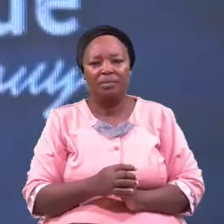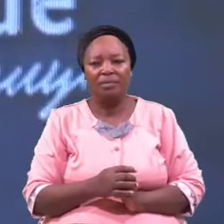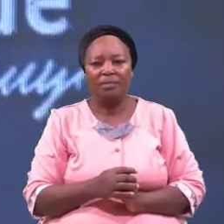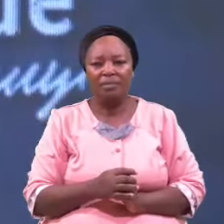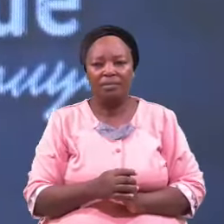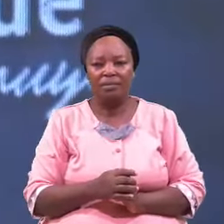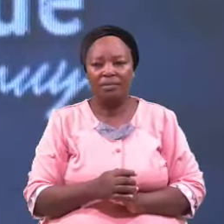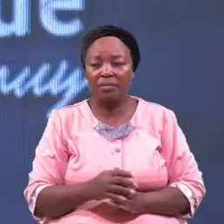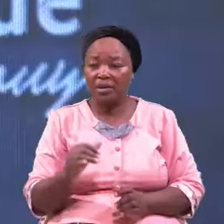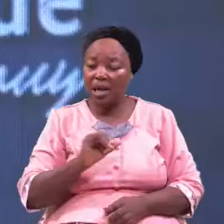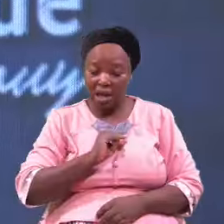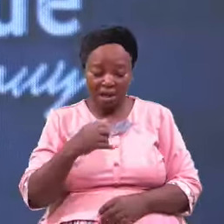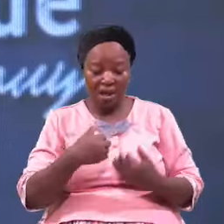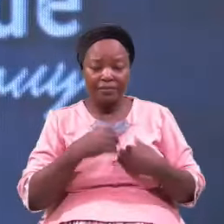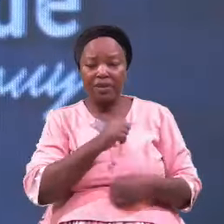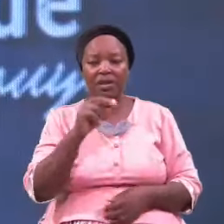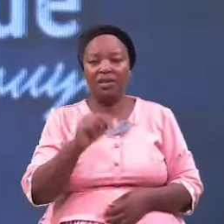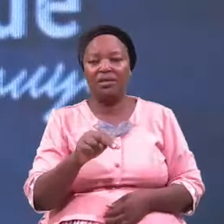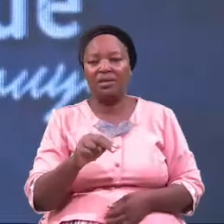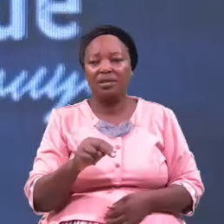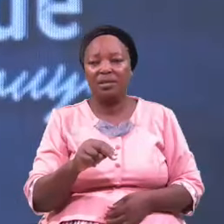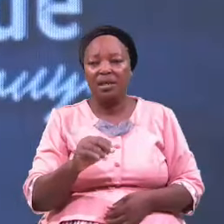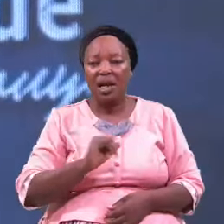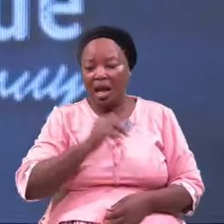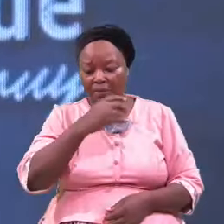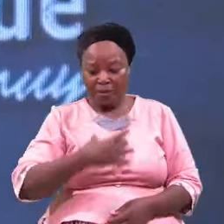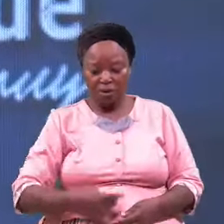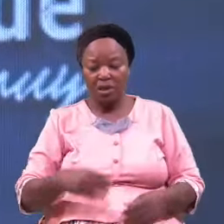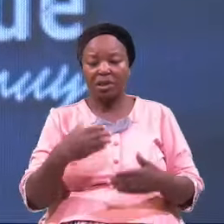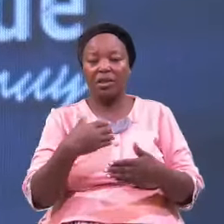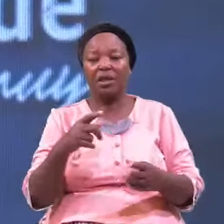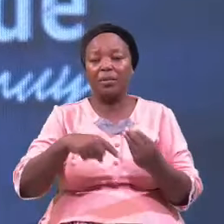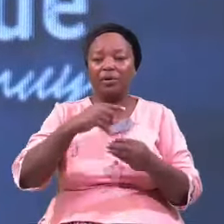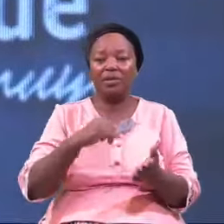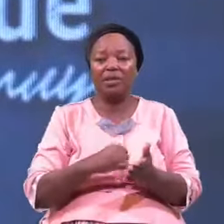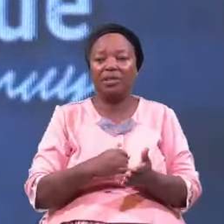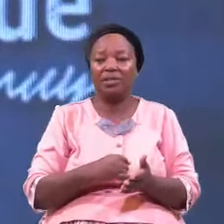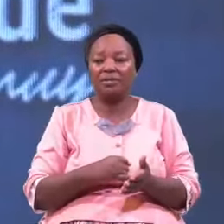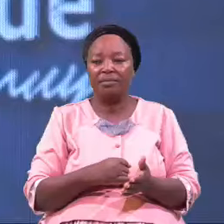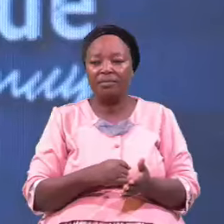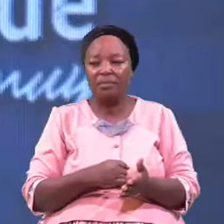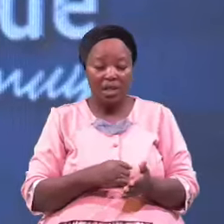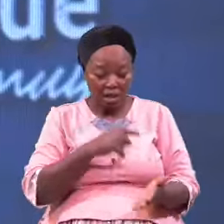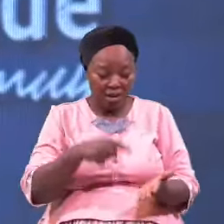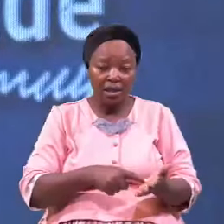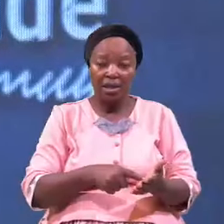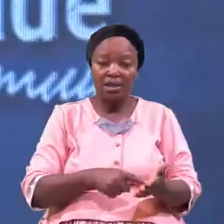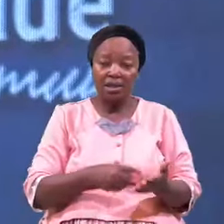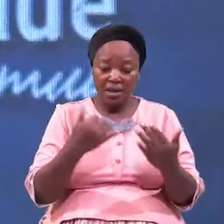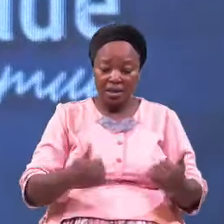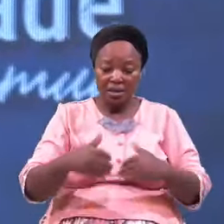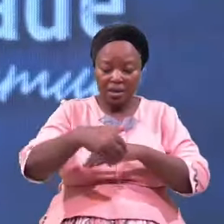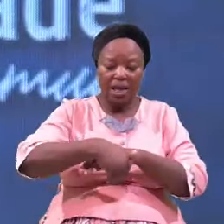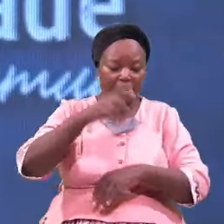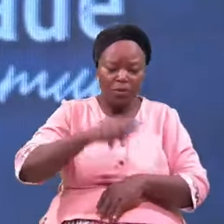I Have A Need I Am Passionate About It This Knight Must Not Go